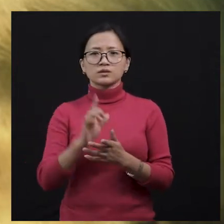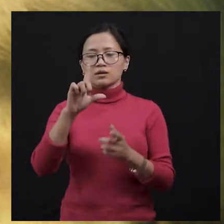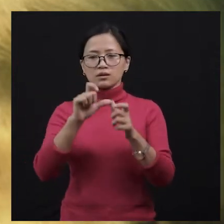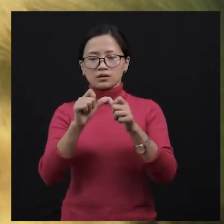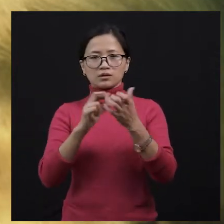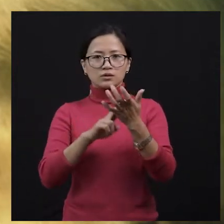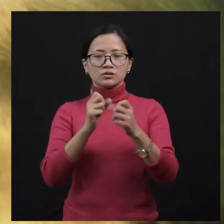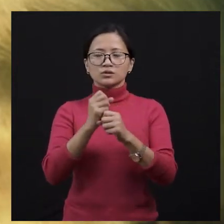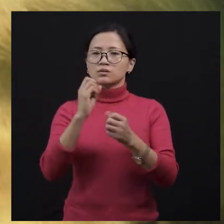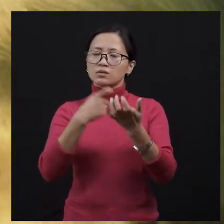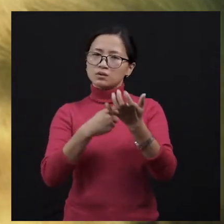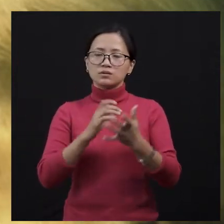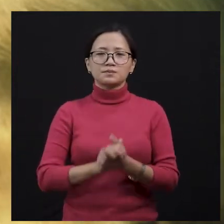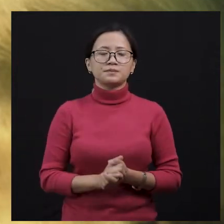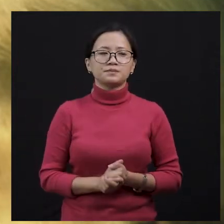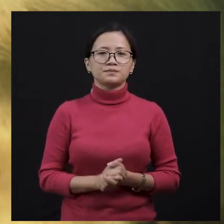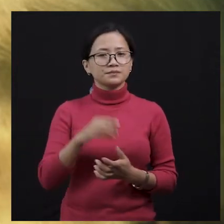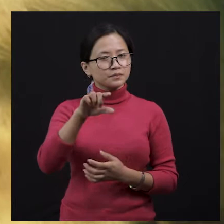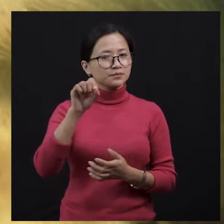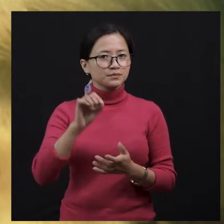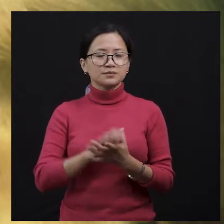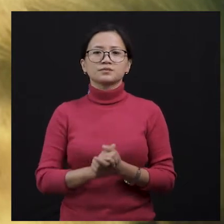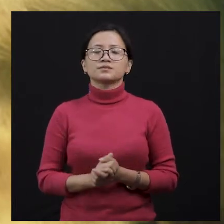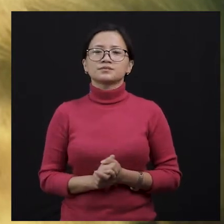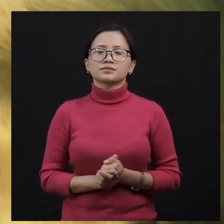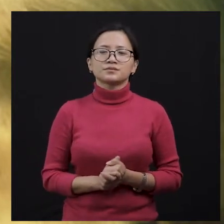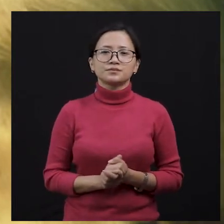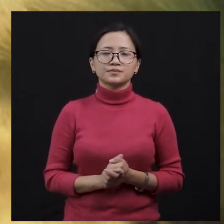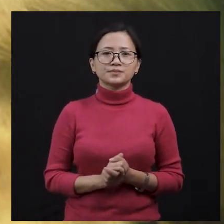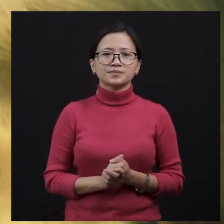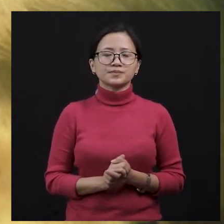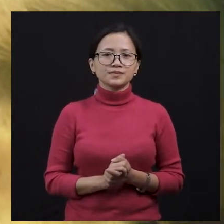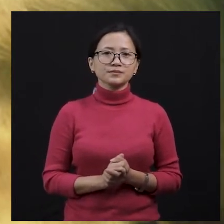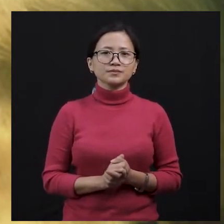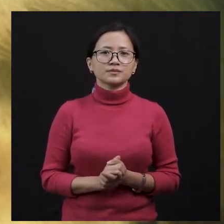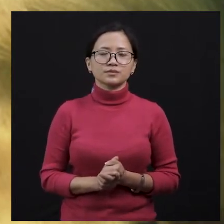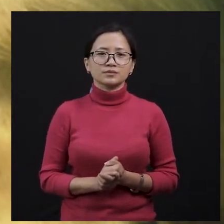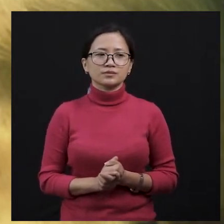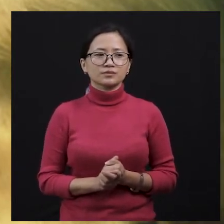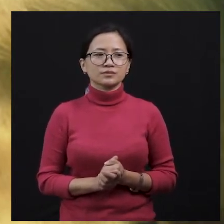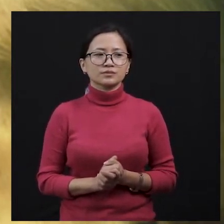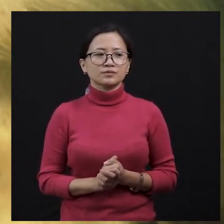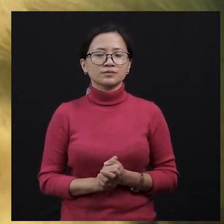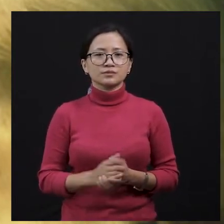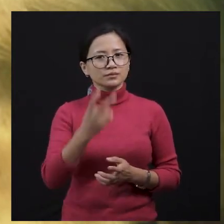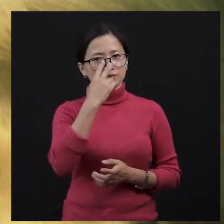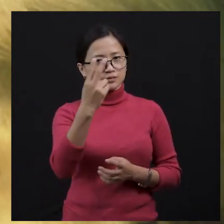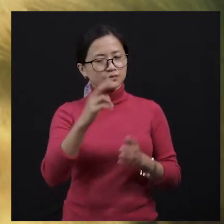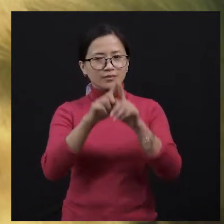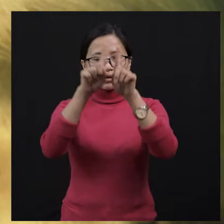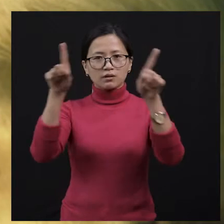Okay, so this we will find in Tanki National Park. So this is a very interesting, right? You can have a